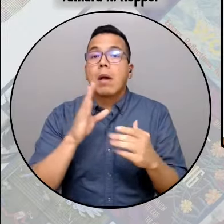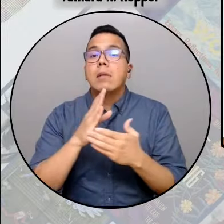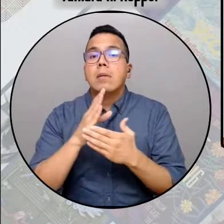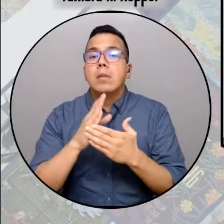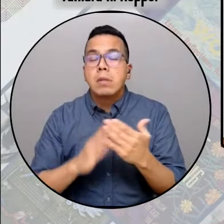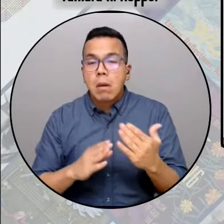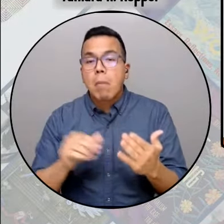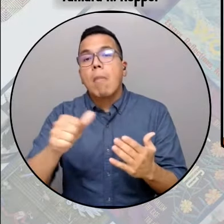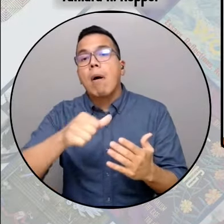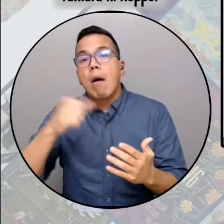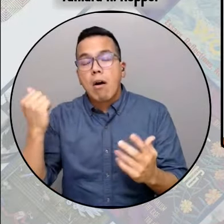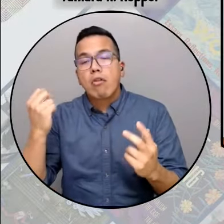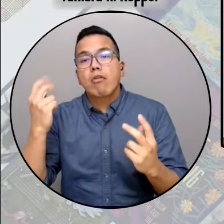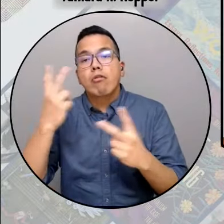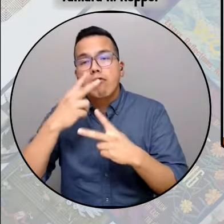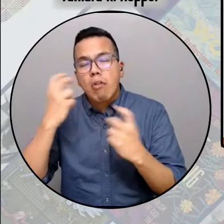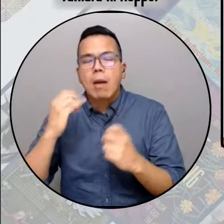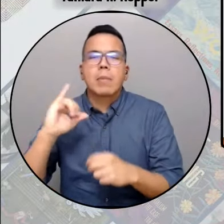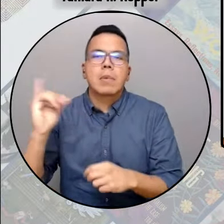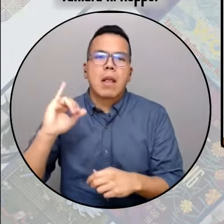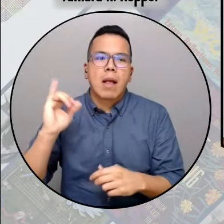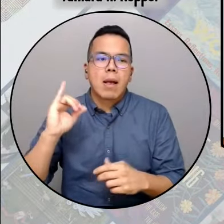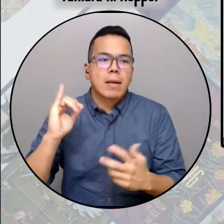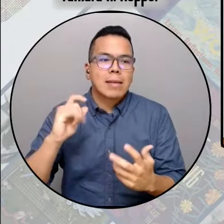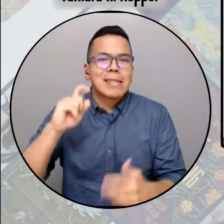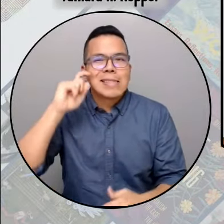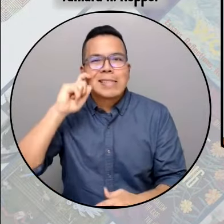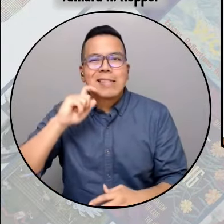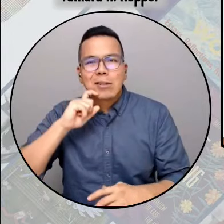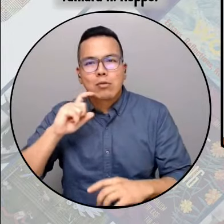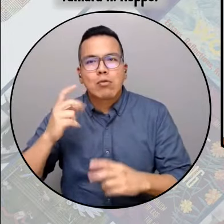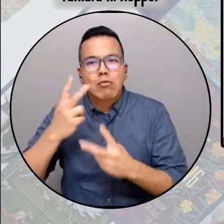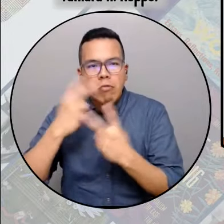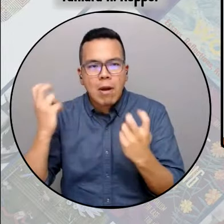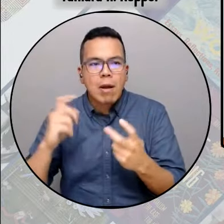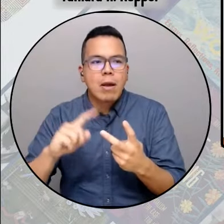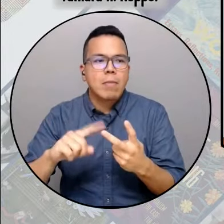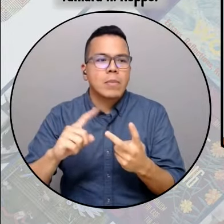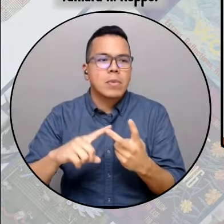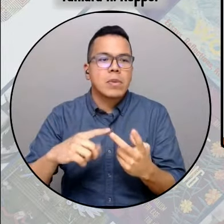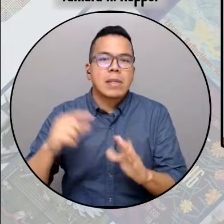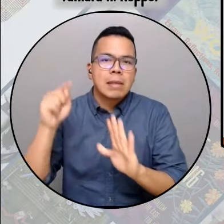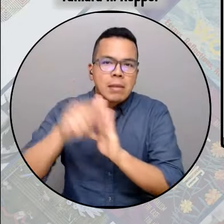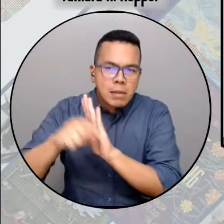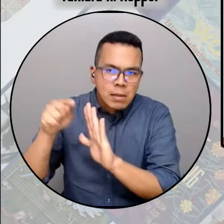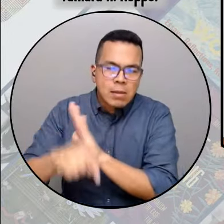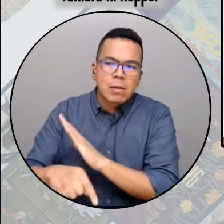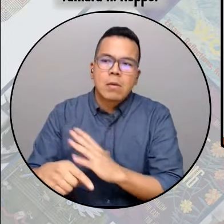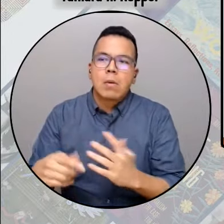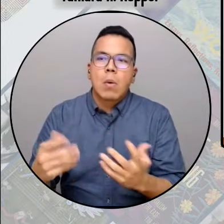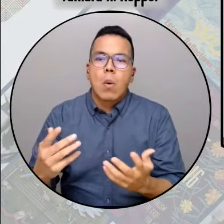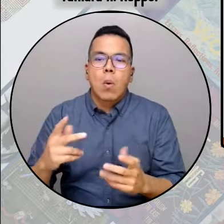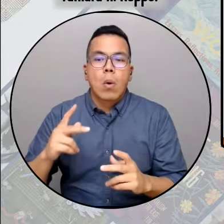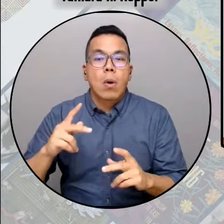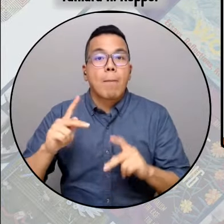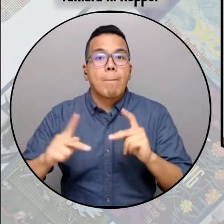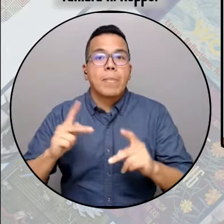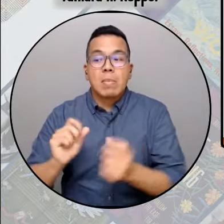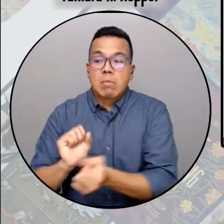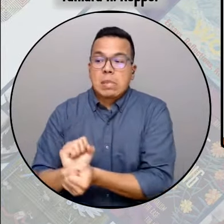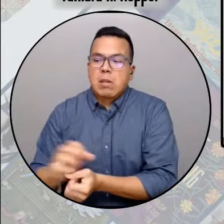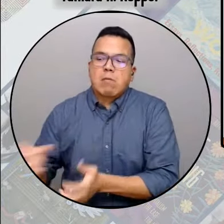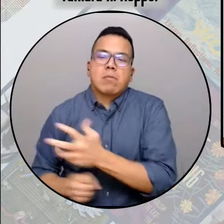offenses, homicide or manslaughter, right? Trafficking and assault.